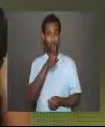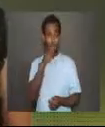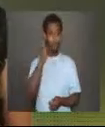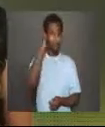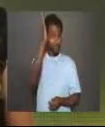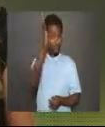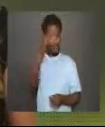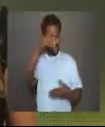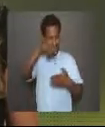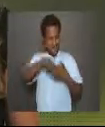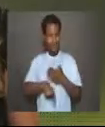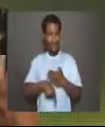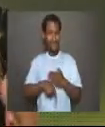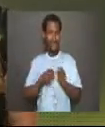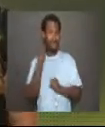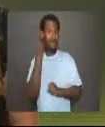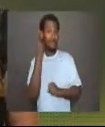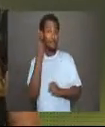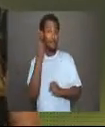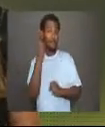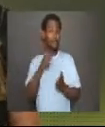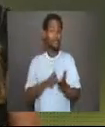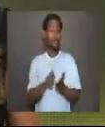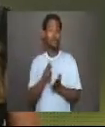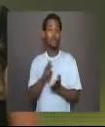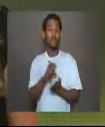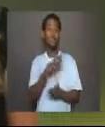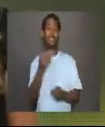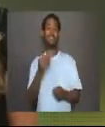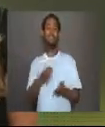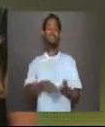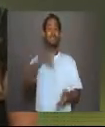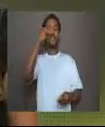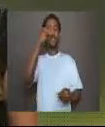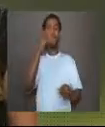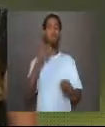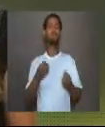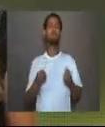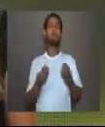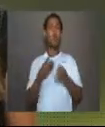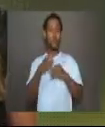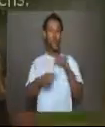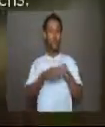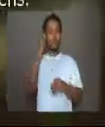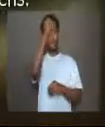of democracy, and you will learn more about Ethiopia's state formation.